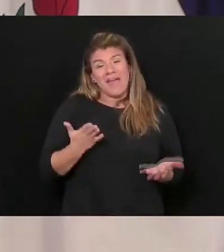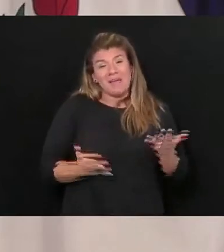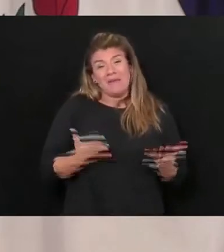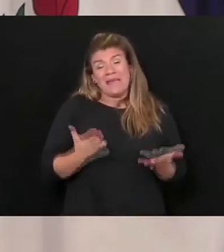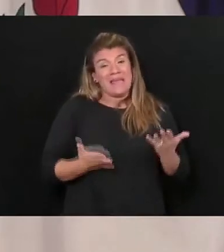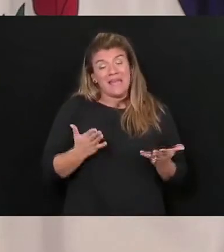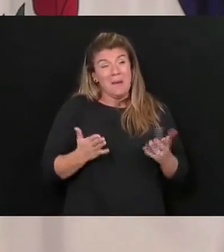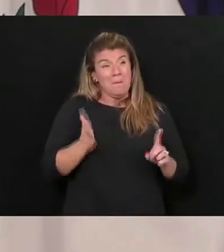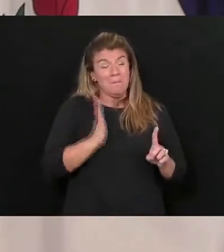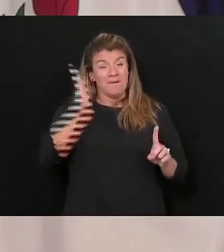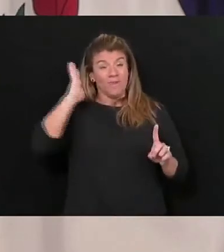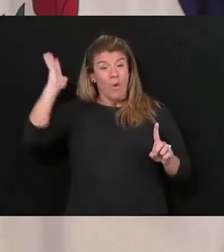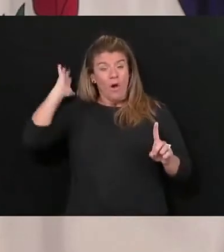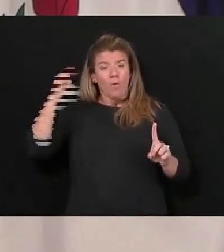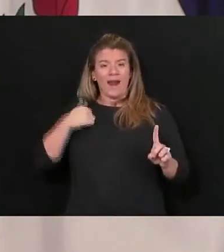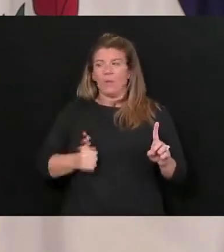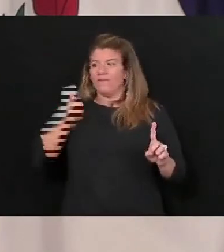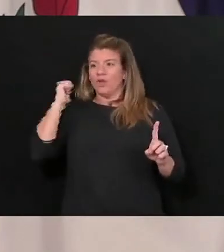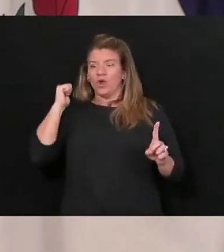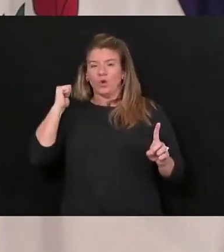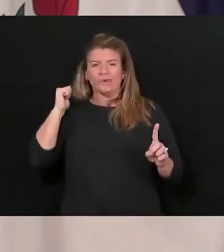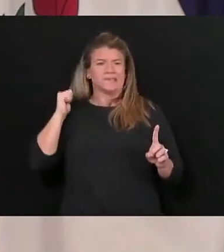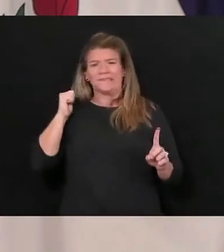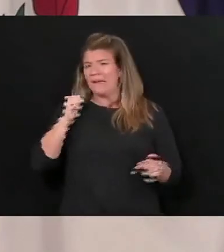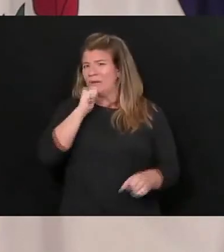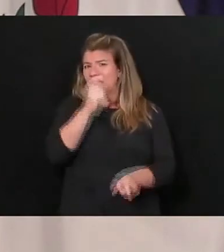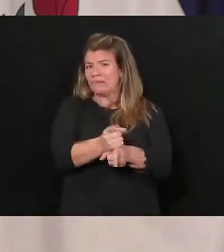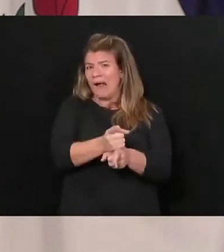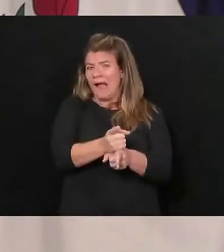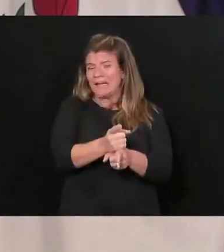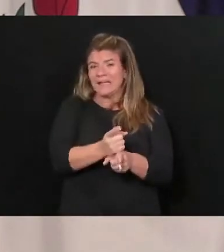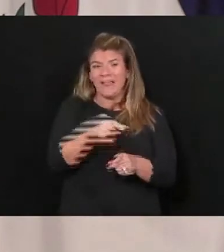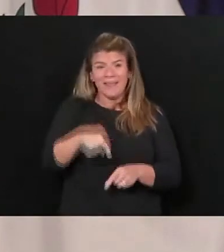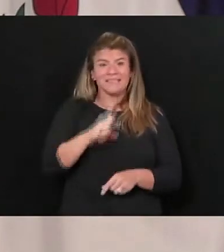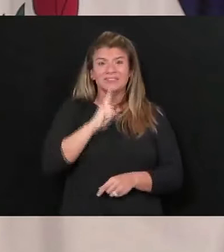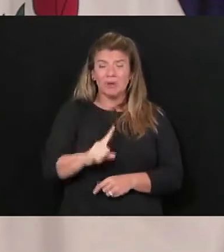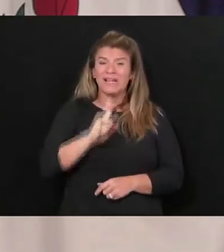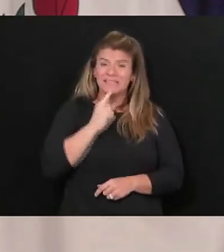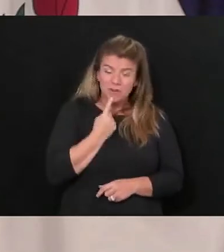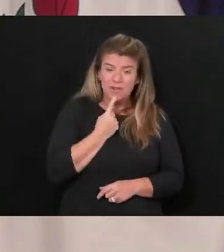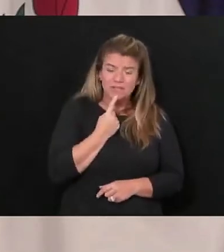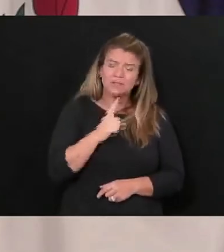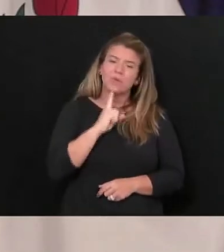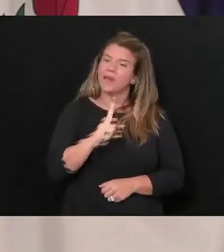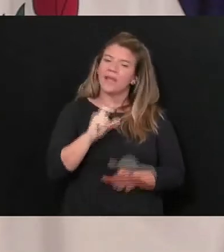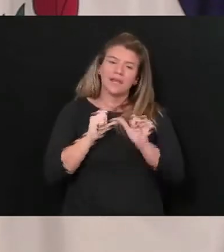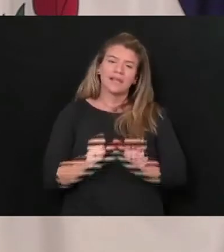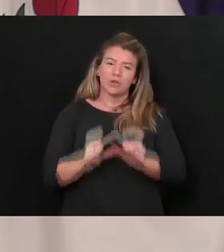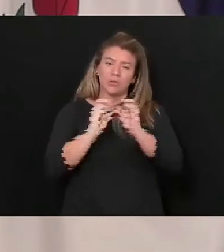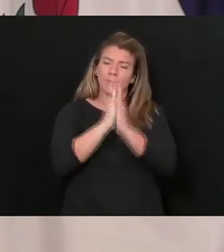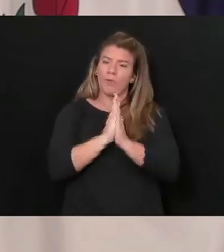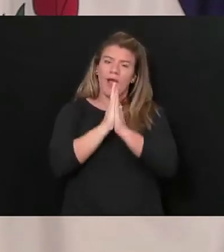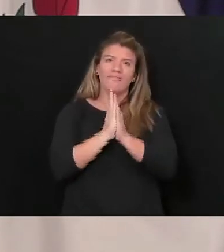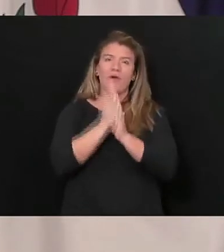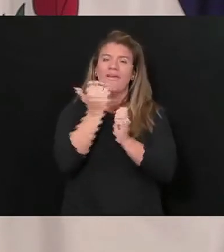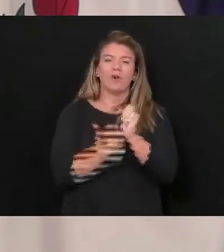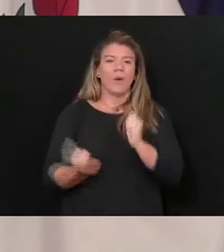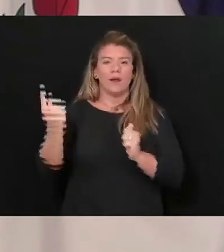I can tell you this is serious stuff. So please keep all those people in your prayers as well,